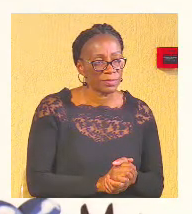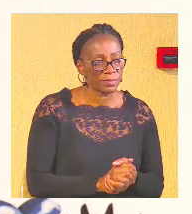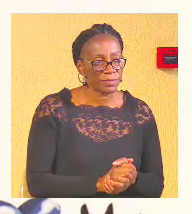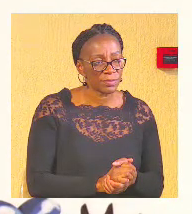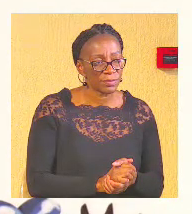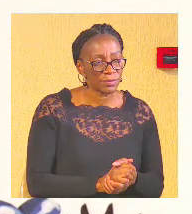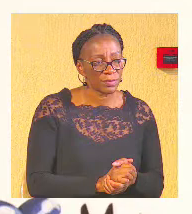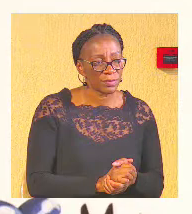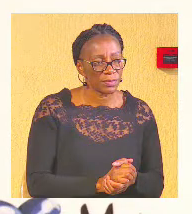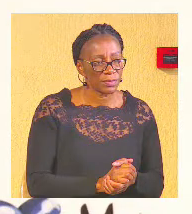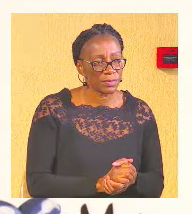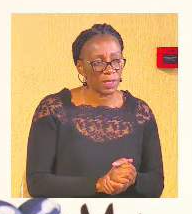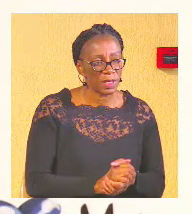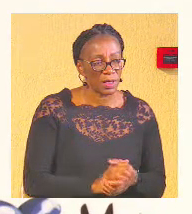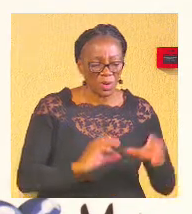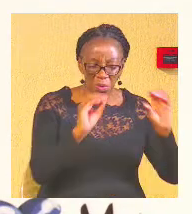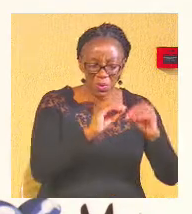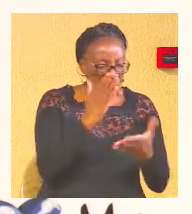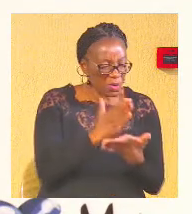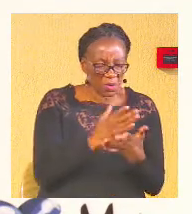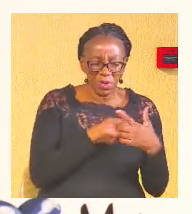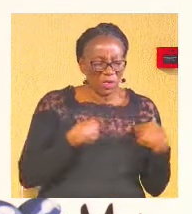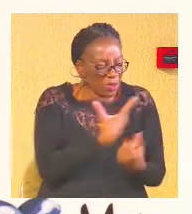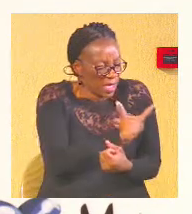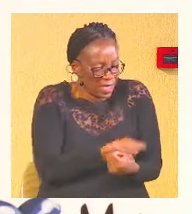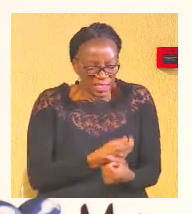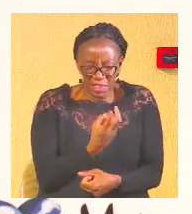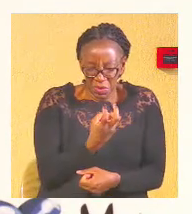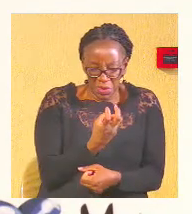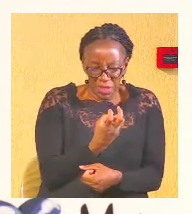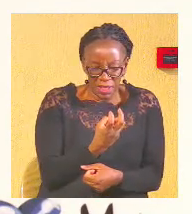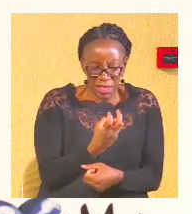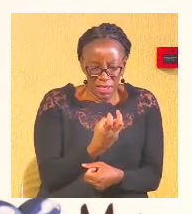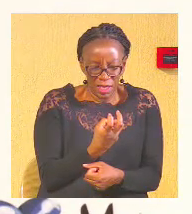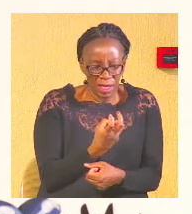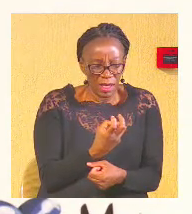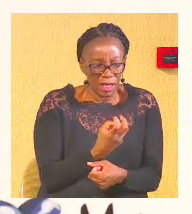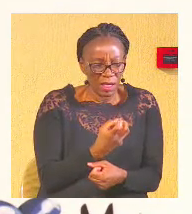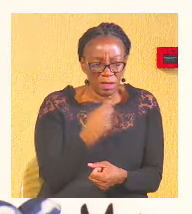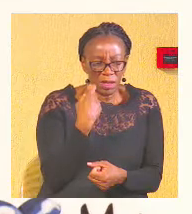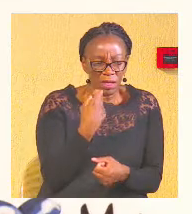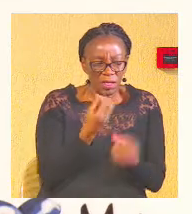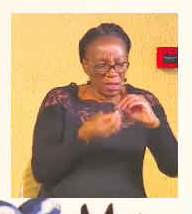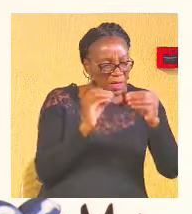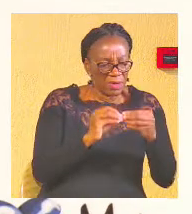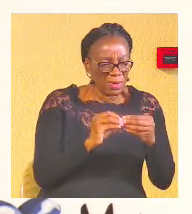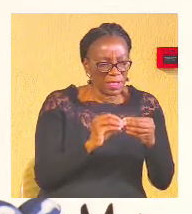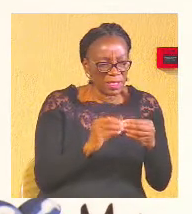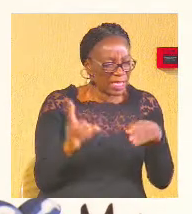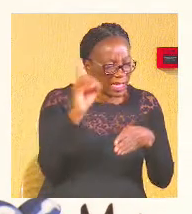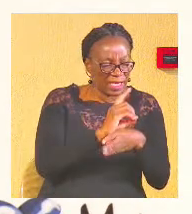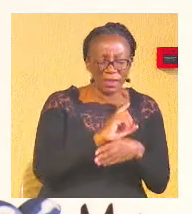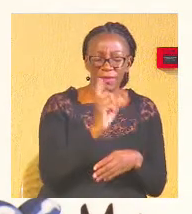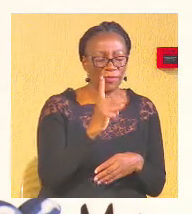on average of 20. We are definitely testing more than that. And as I indicated, we have completed